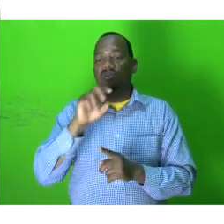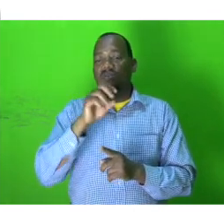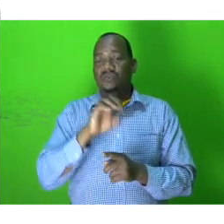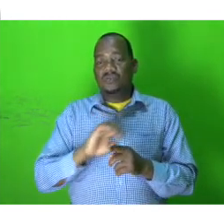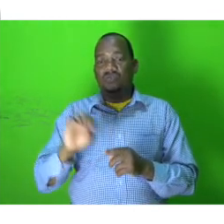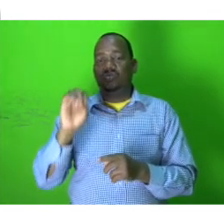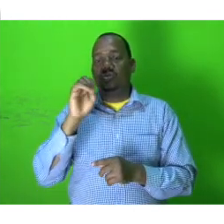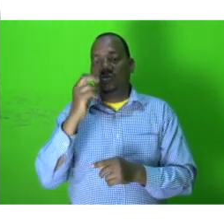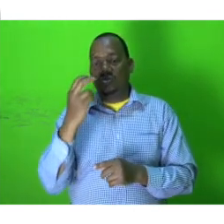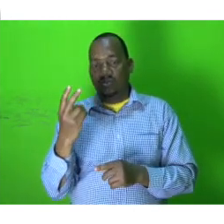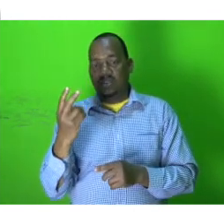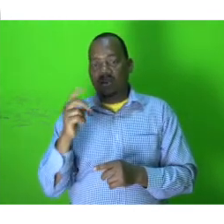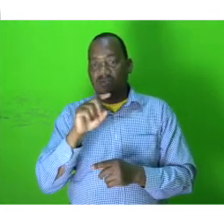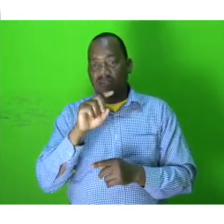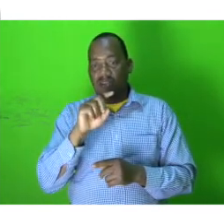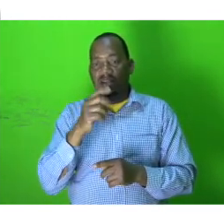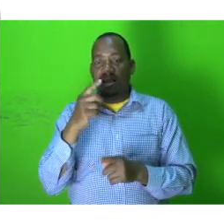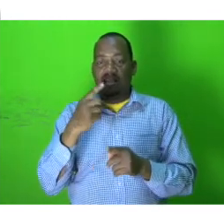23 remain